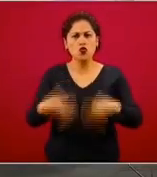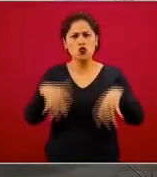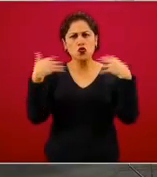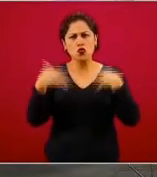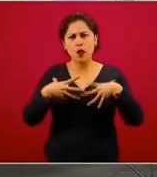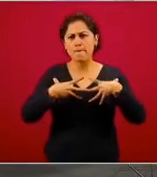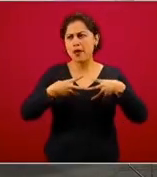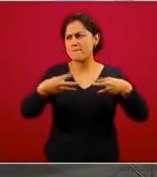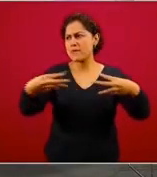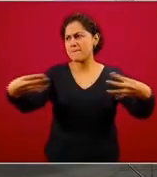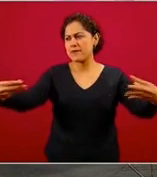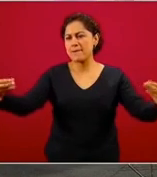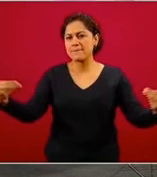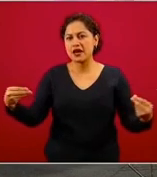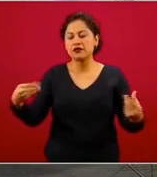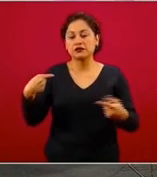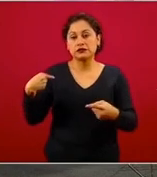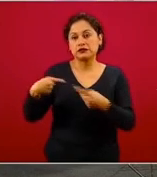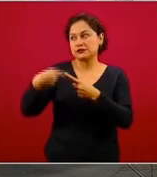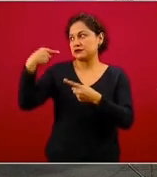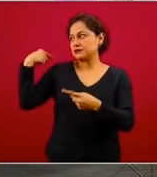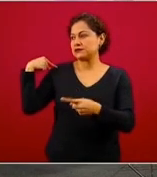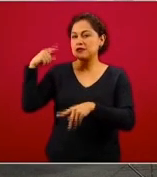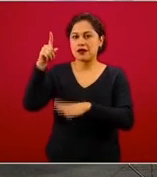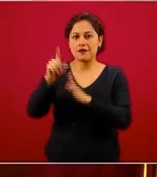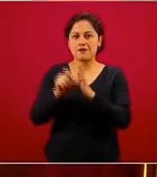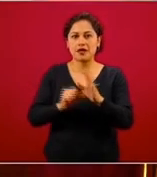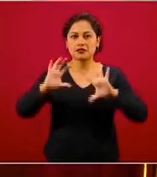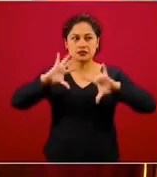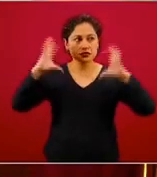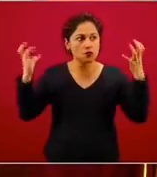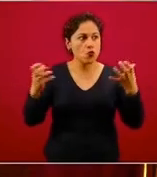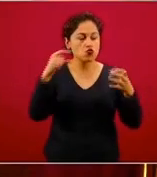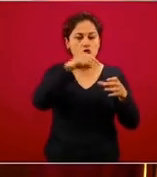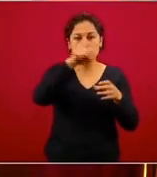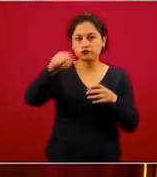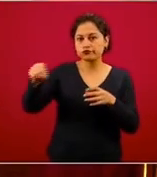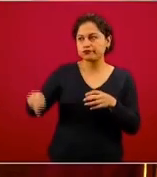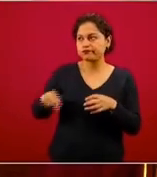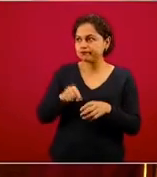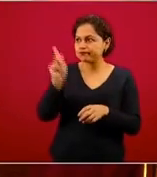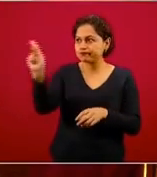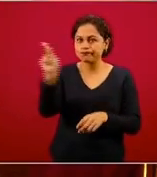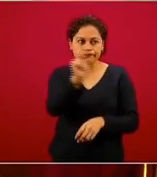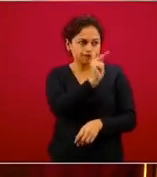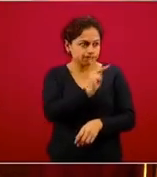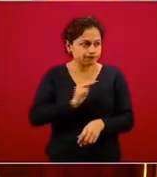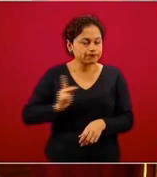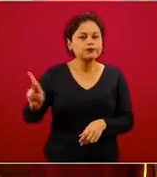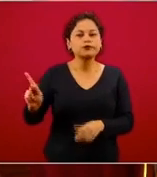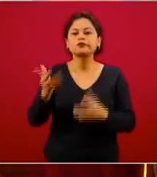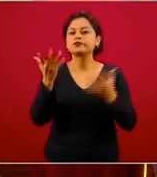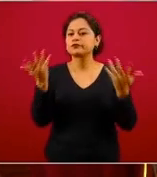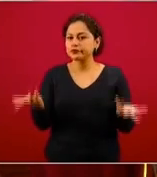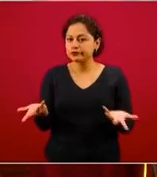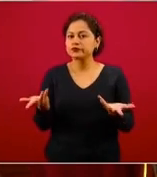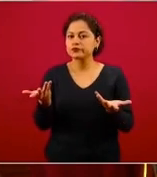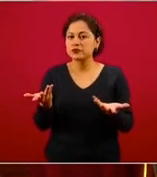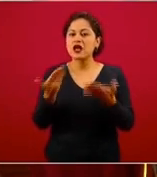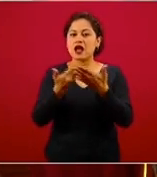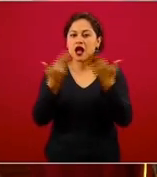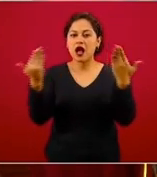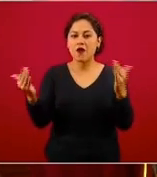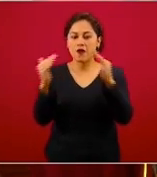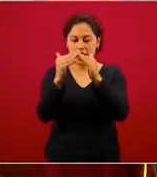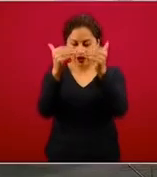unos virus to meses now ligados a todo el mundo cause y great también consequences in confinados human beings, afortunadamente a no salir de la specifically casa because of a its unos buenos great